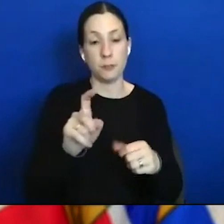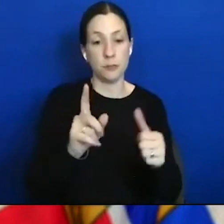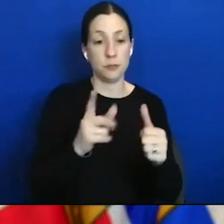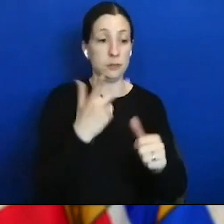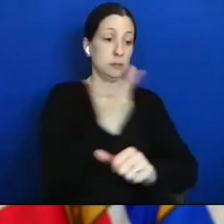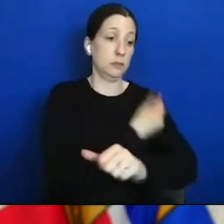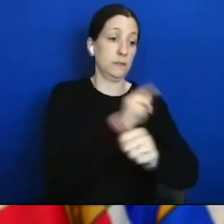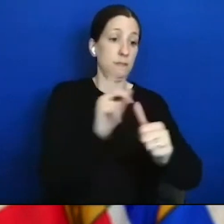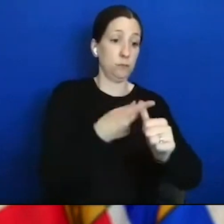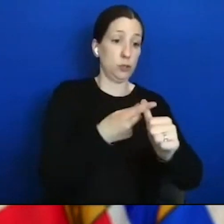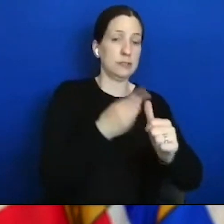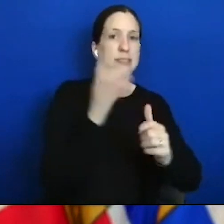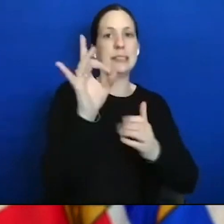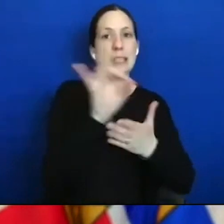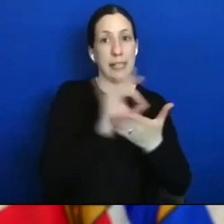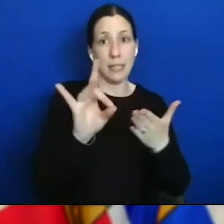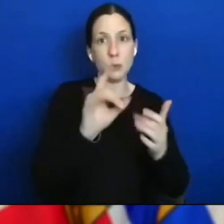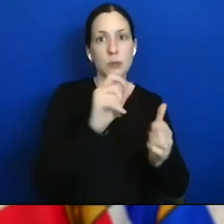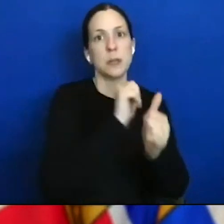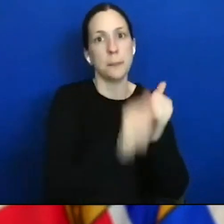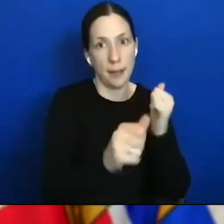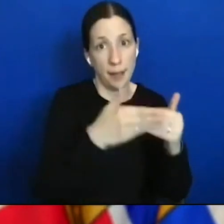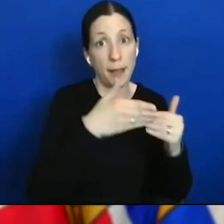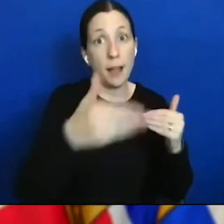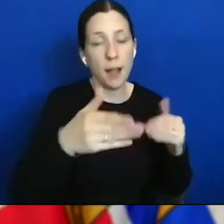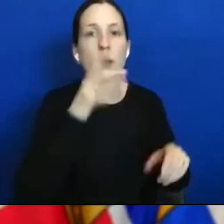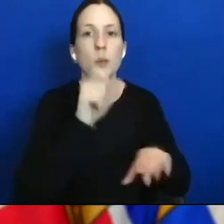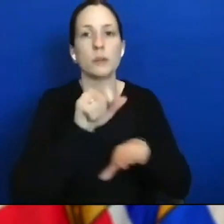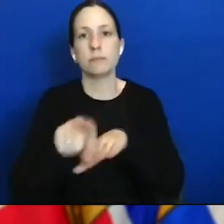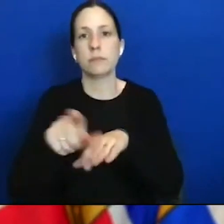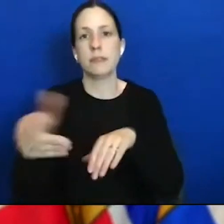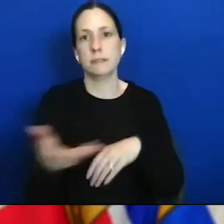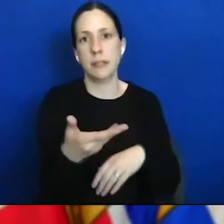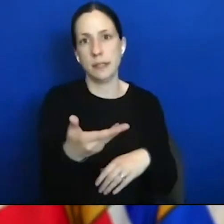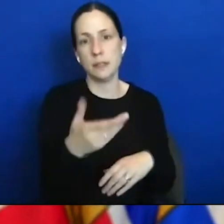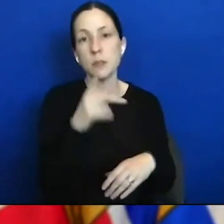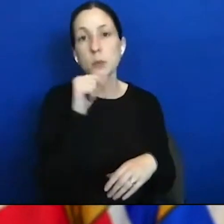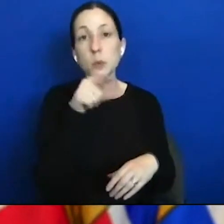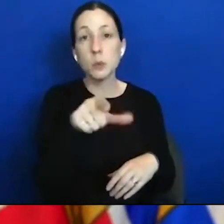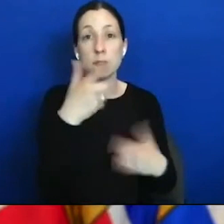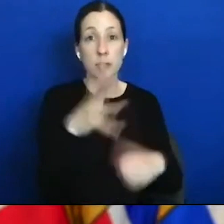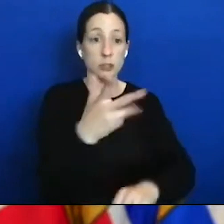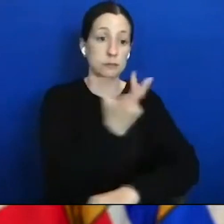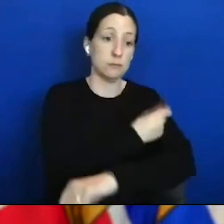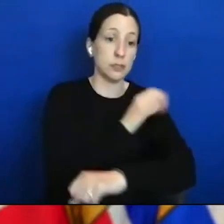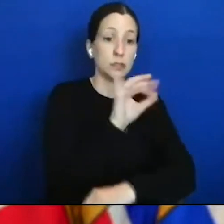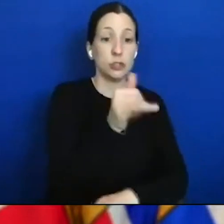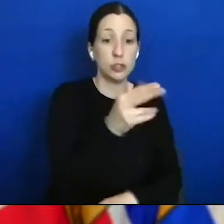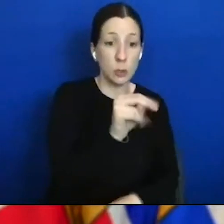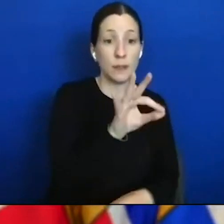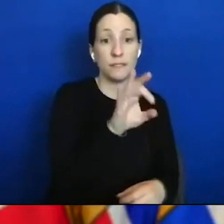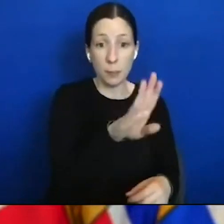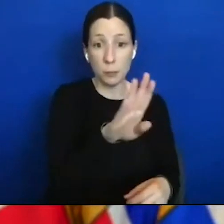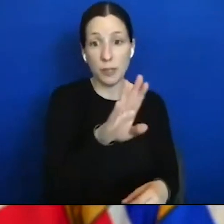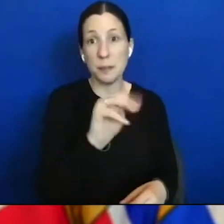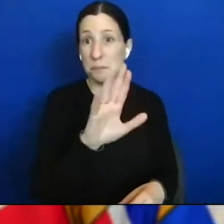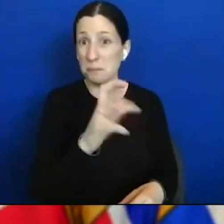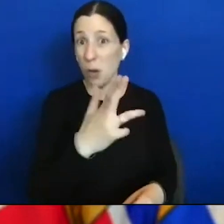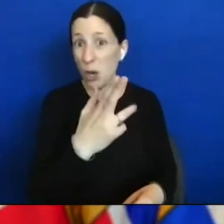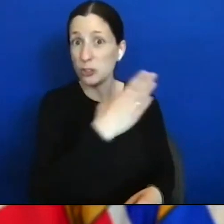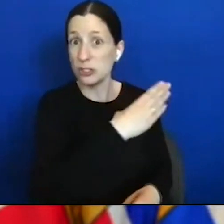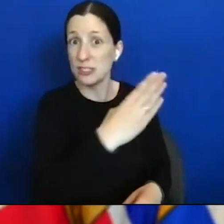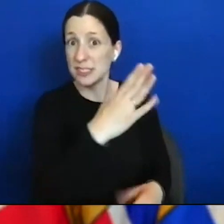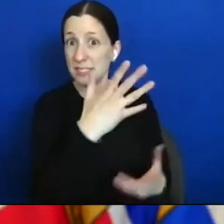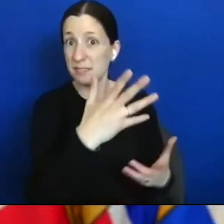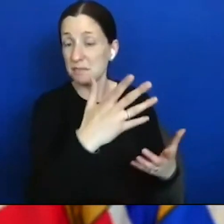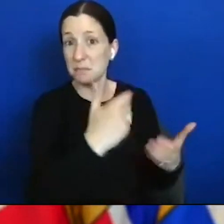1. So for people who received it in January and February, and particularly in March, that is coming up. So check with